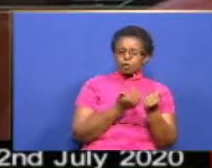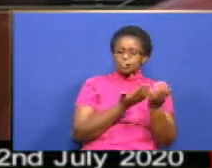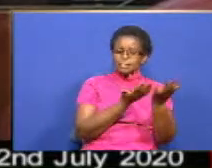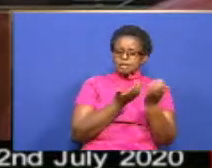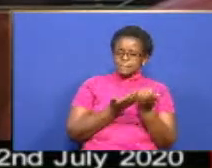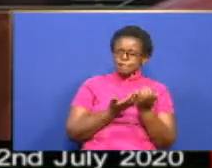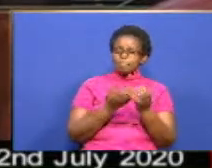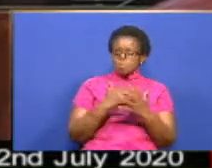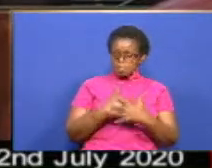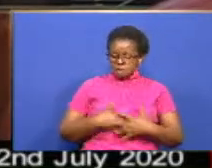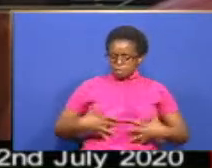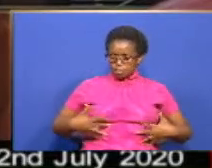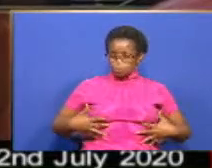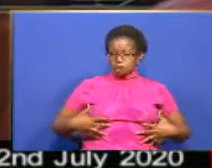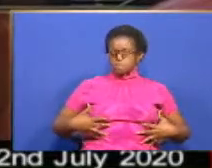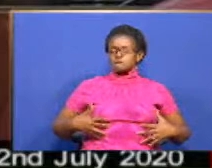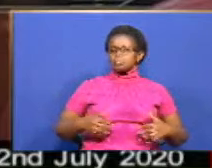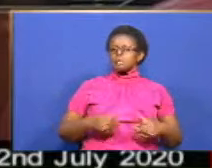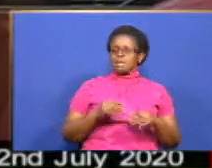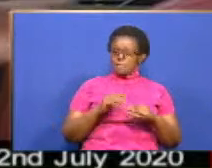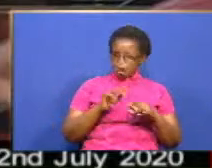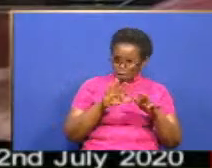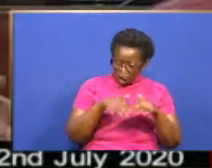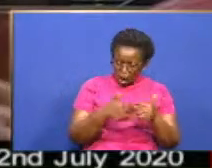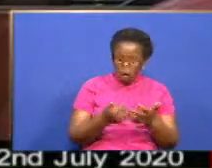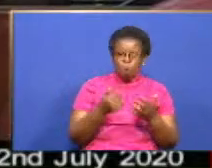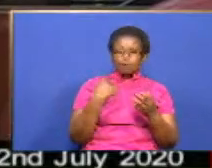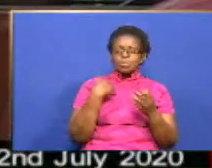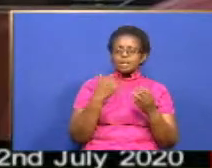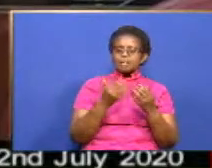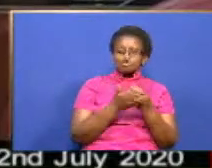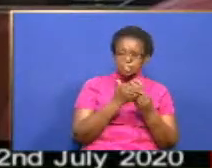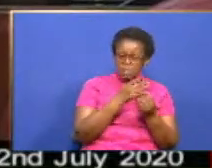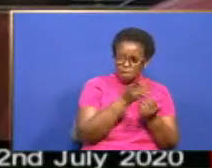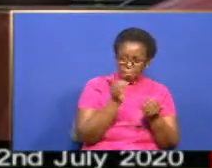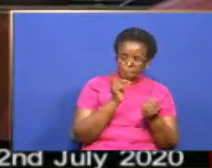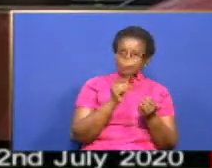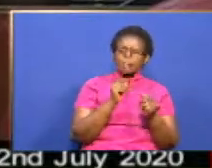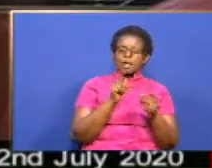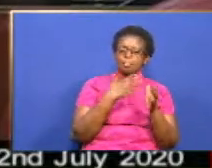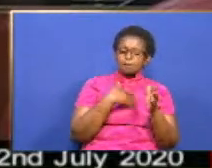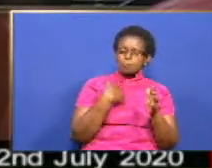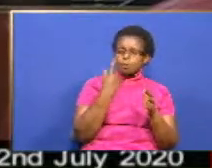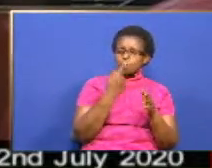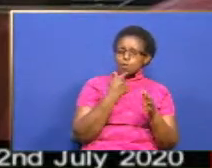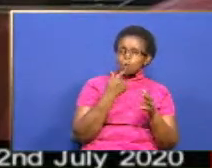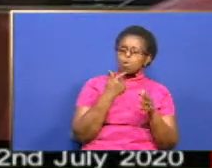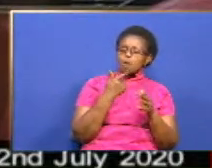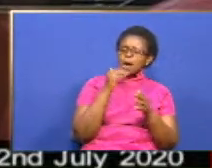how they are treated in terms of refugees and asylum seekers. And